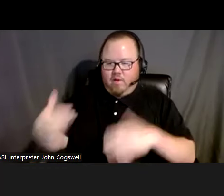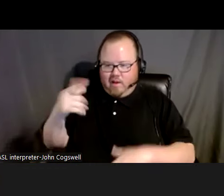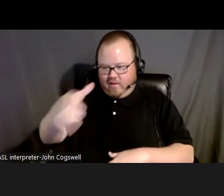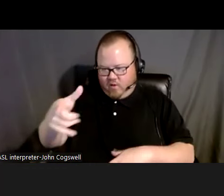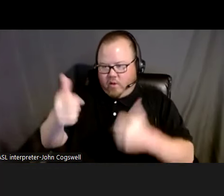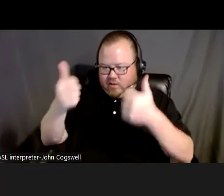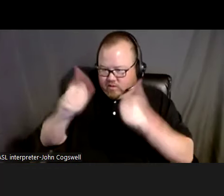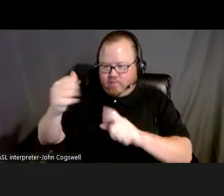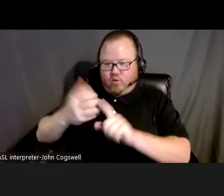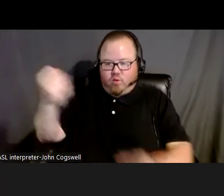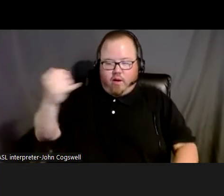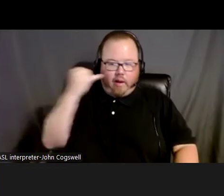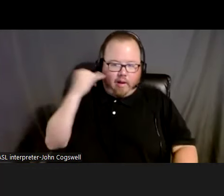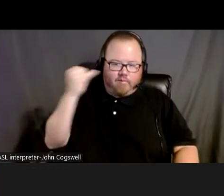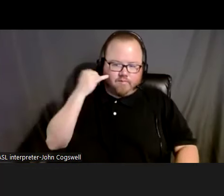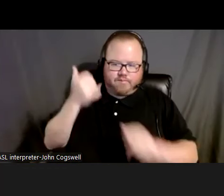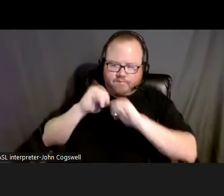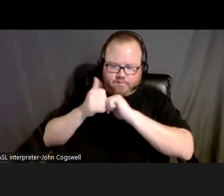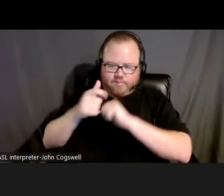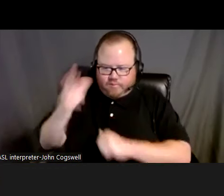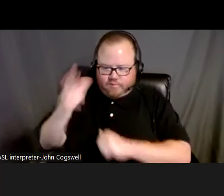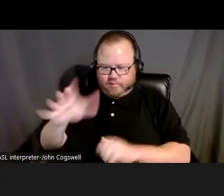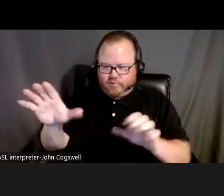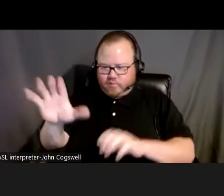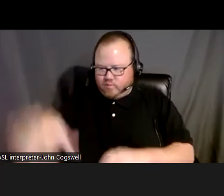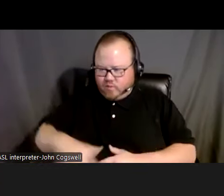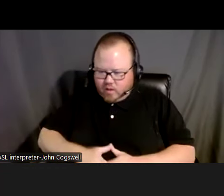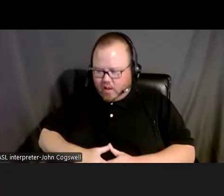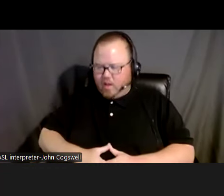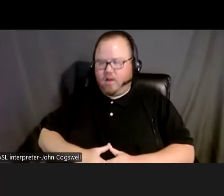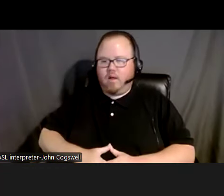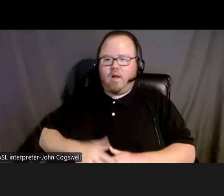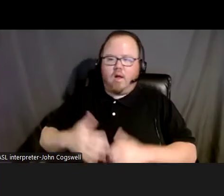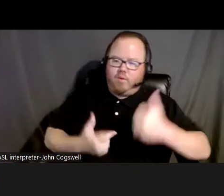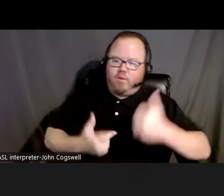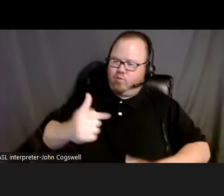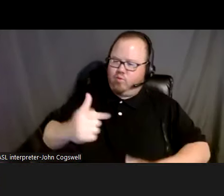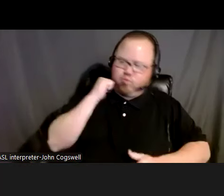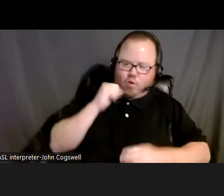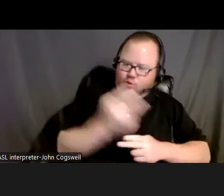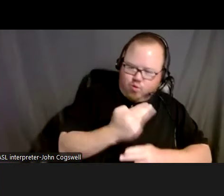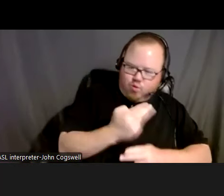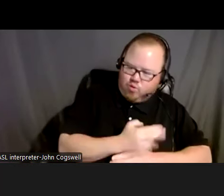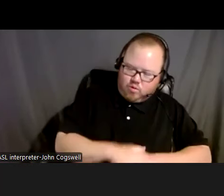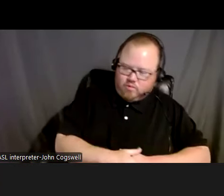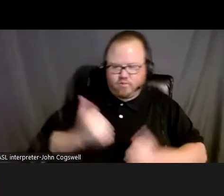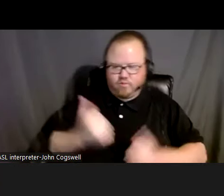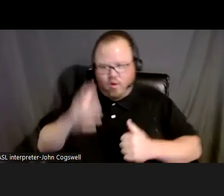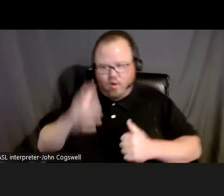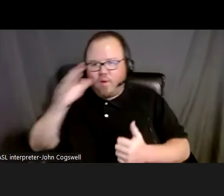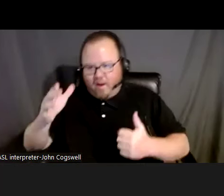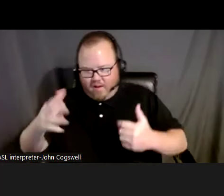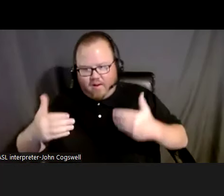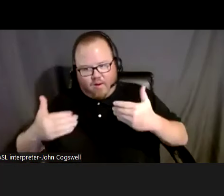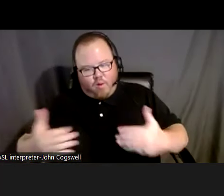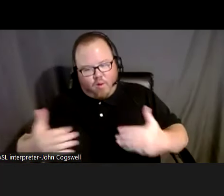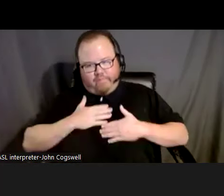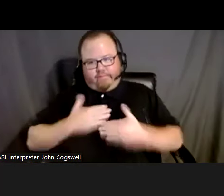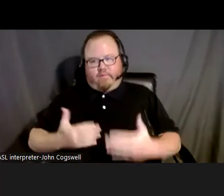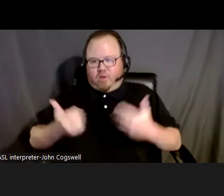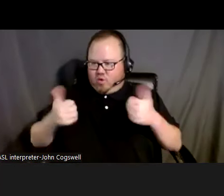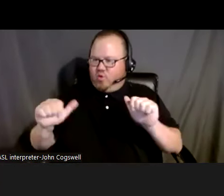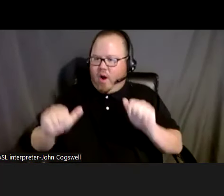suicide, which ways would you use and which ways would you absolutely not use? Which mechanisms would be on your list and which would absolutely be not on your